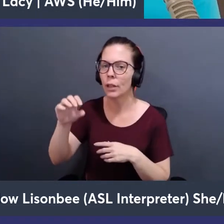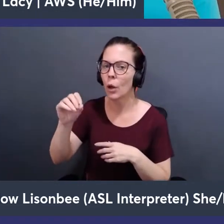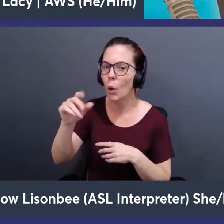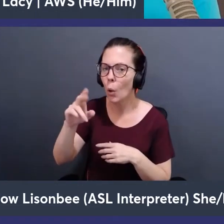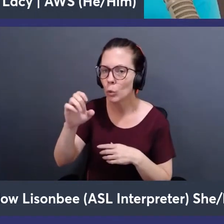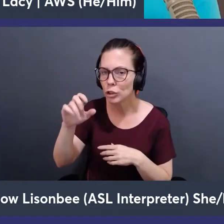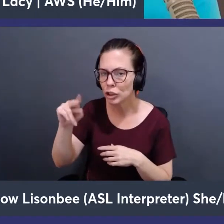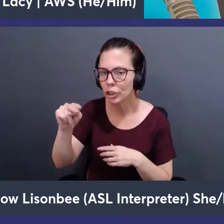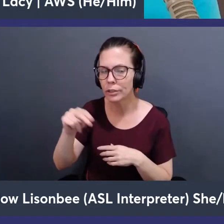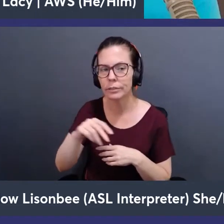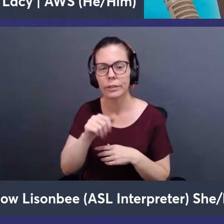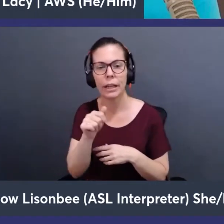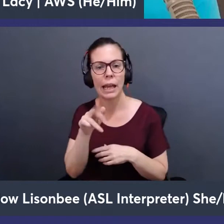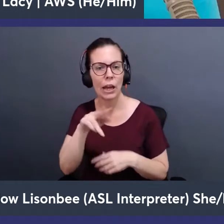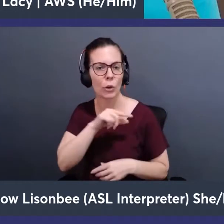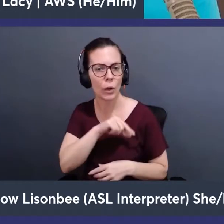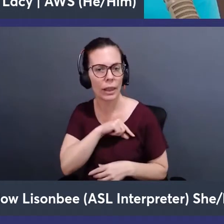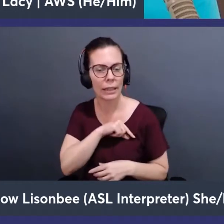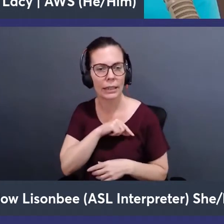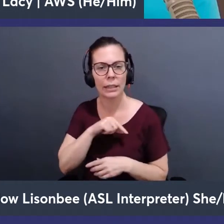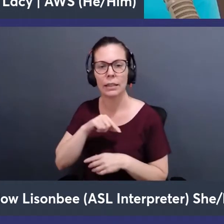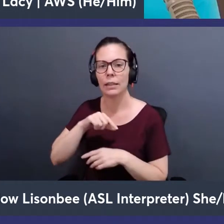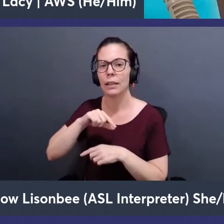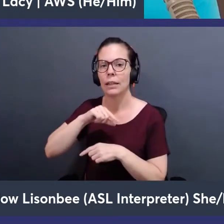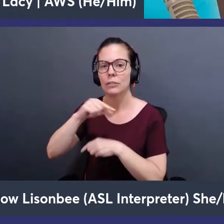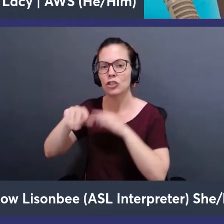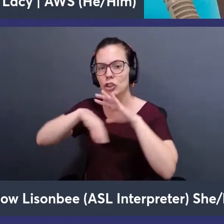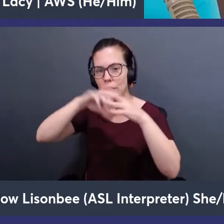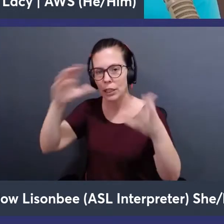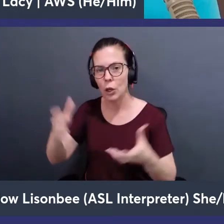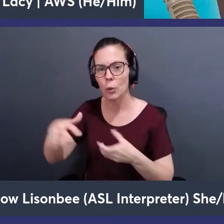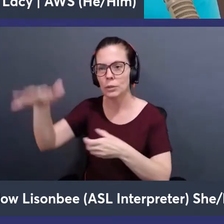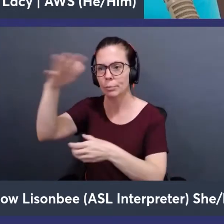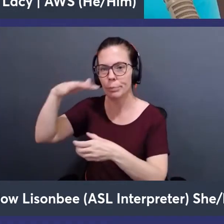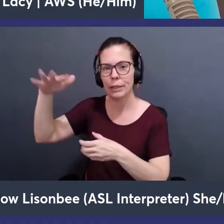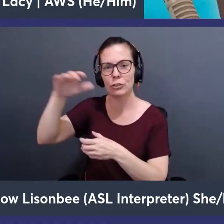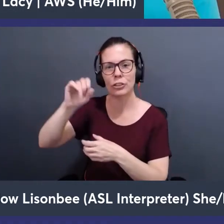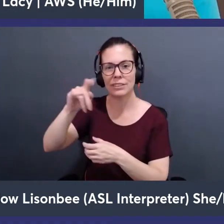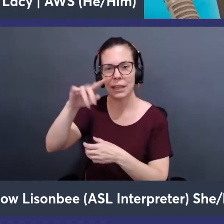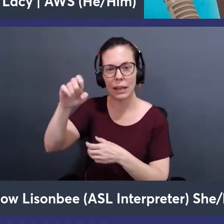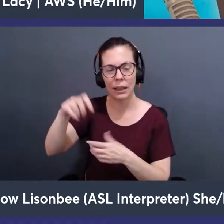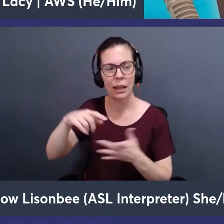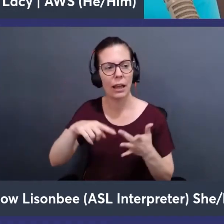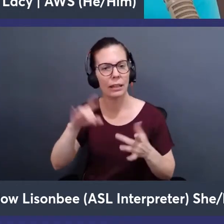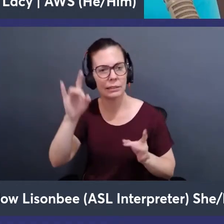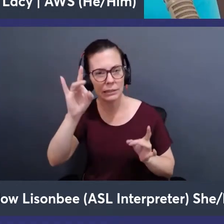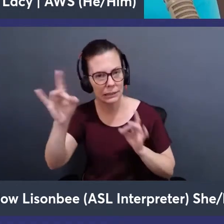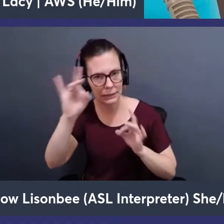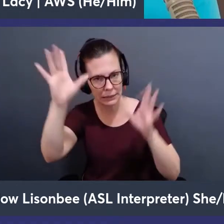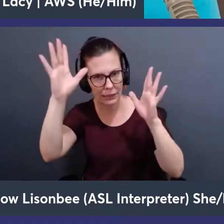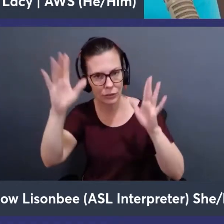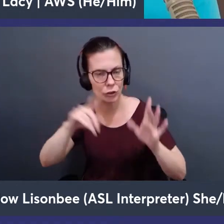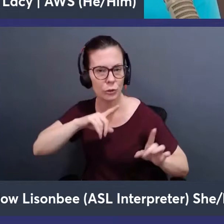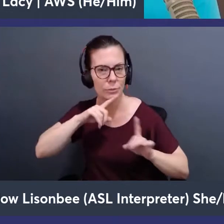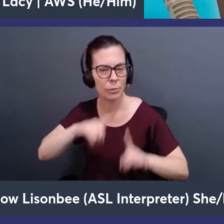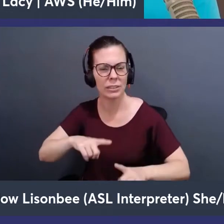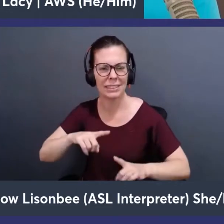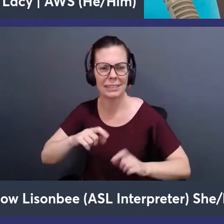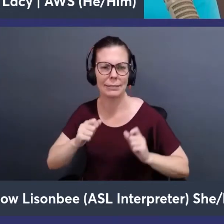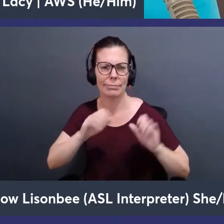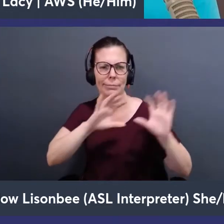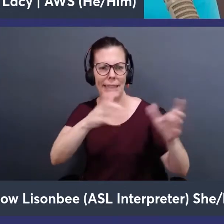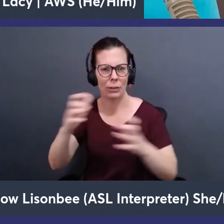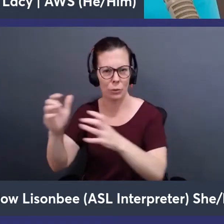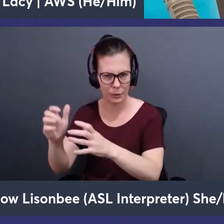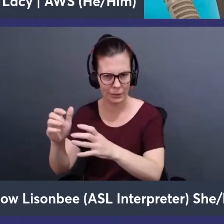data, geospatial, satellite imagery, disaster response. There are so many different categories.